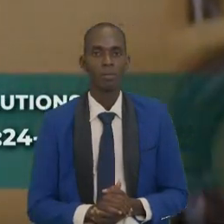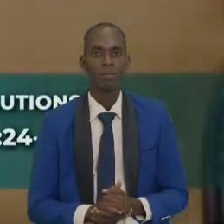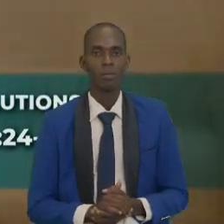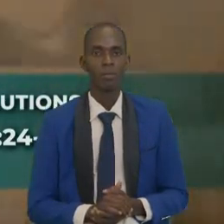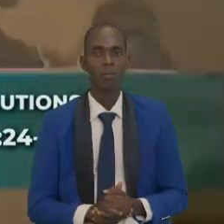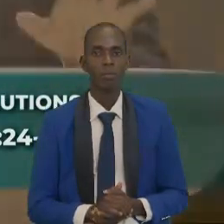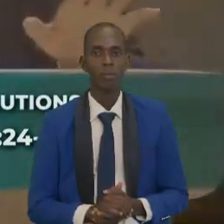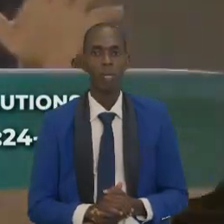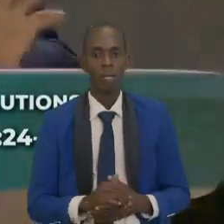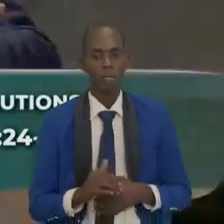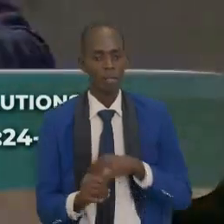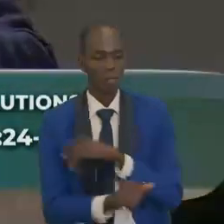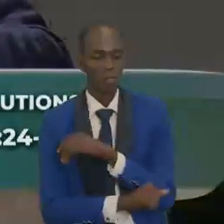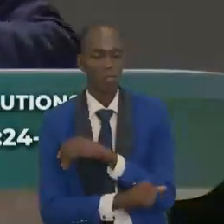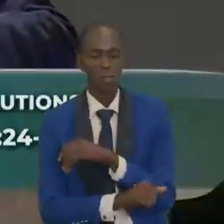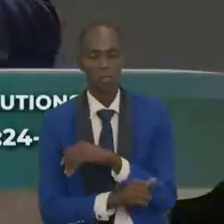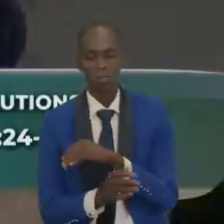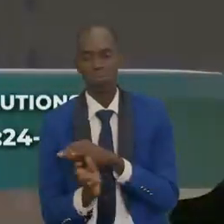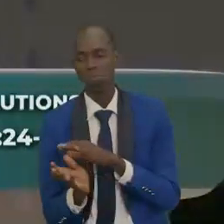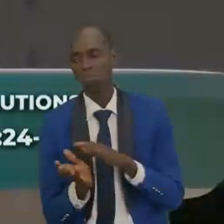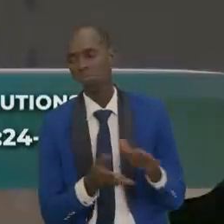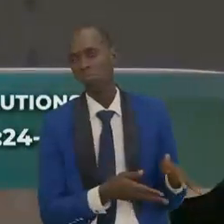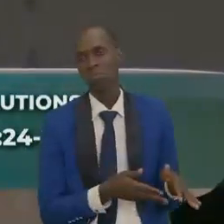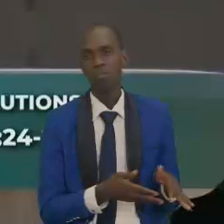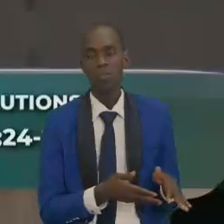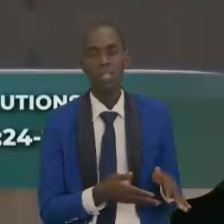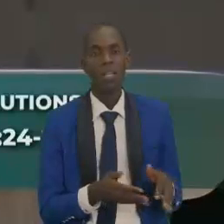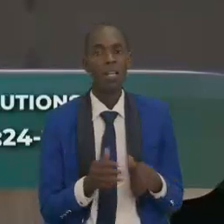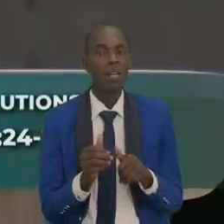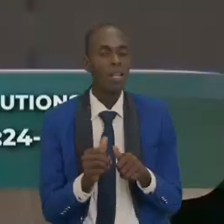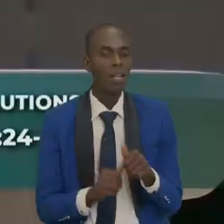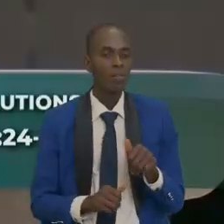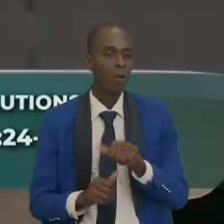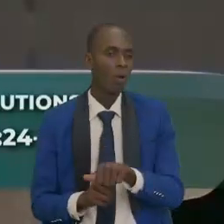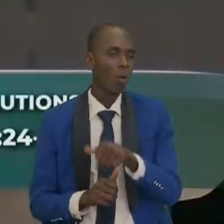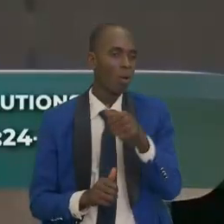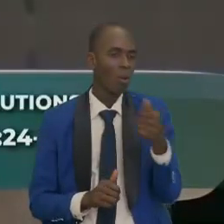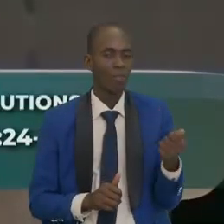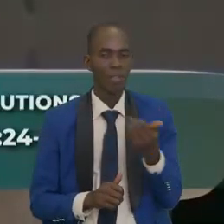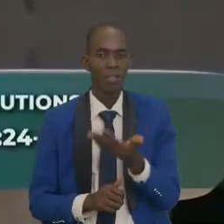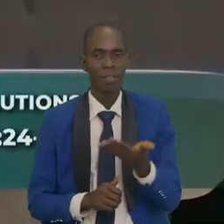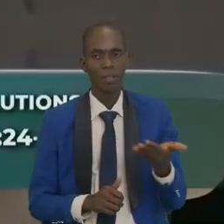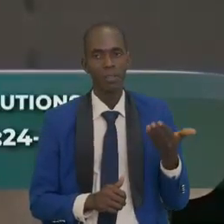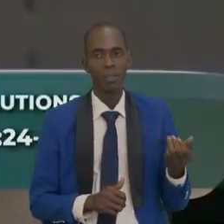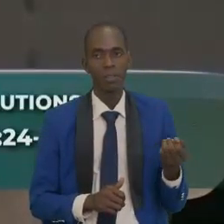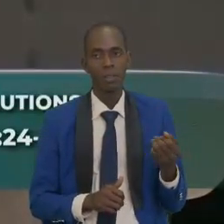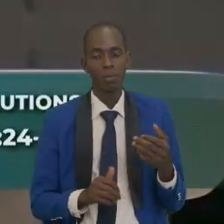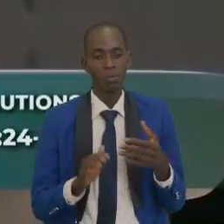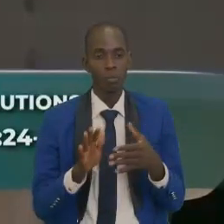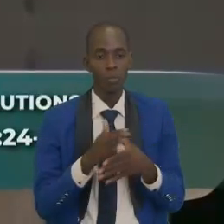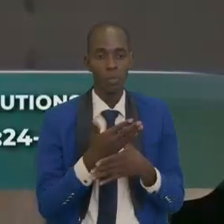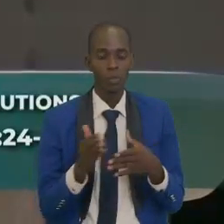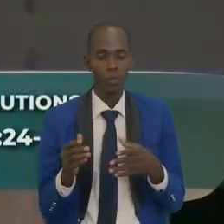Abraham looked away from every other thing between him